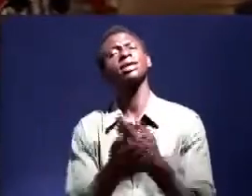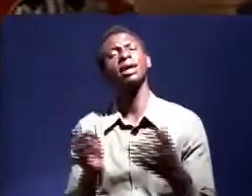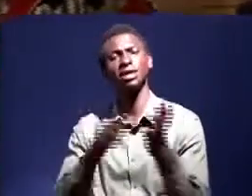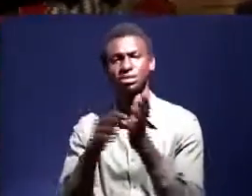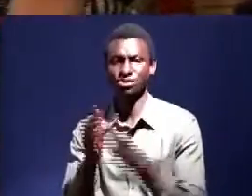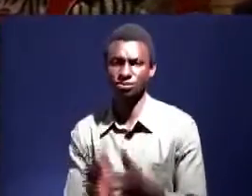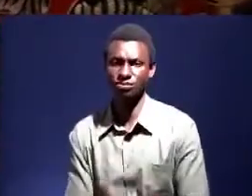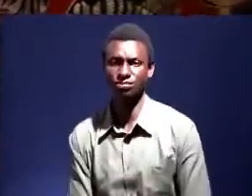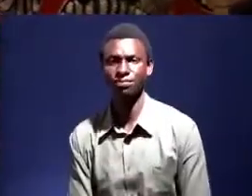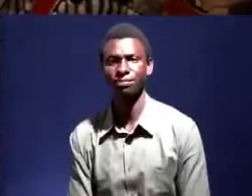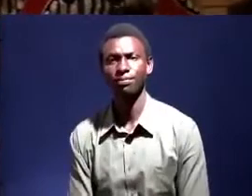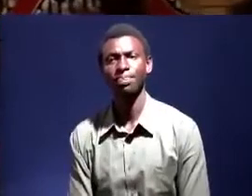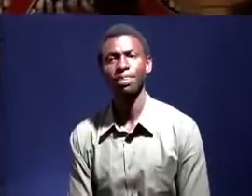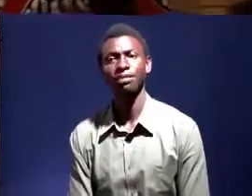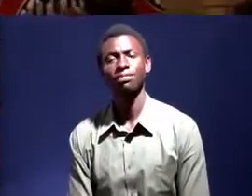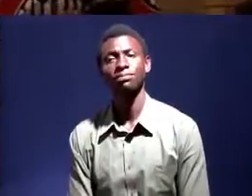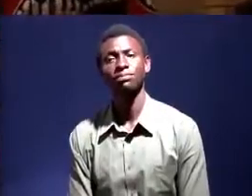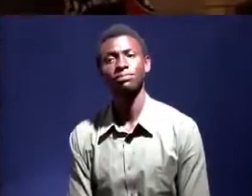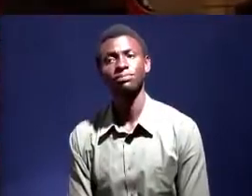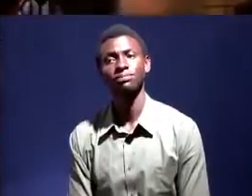tonight. Tonight our pastors will come.